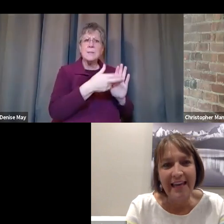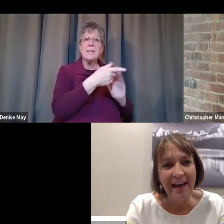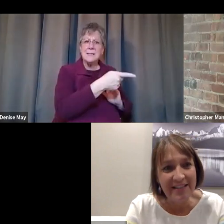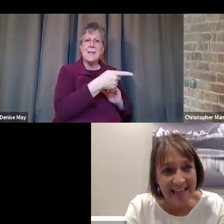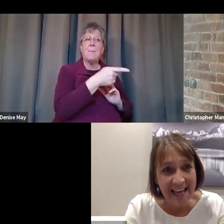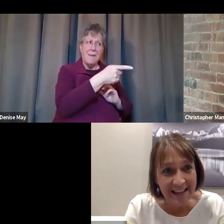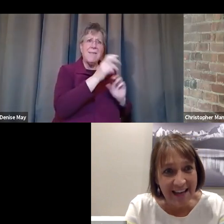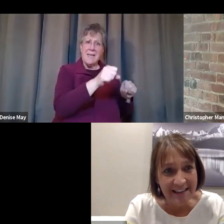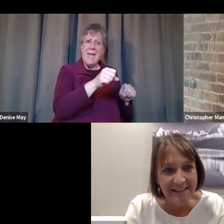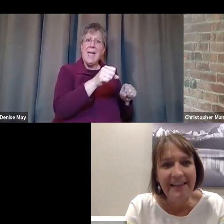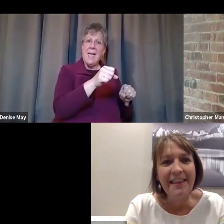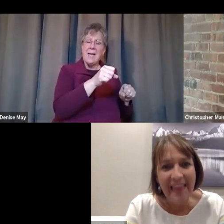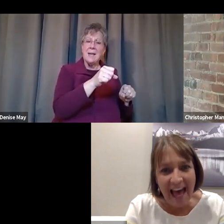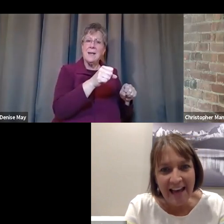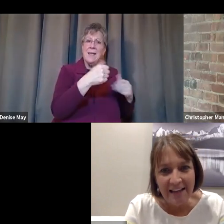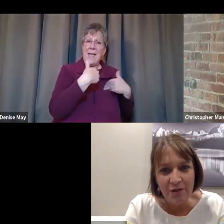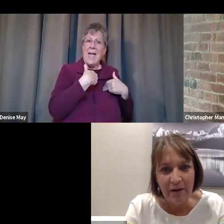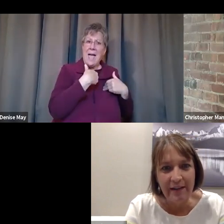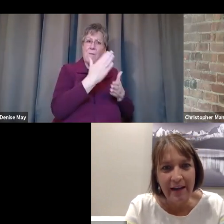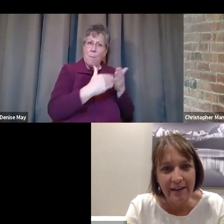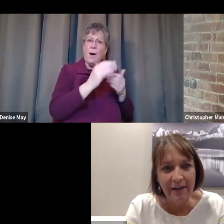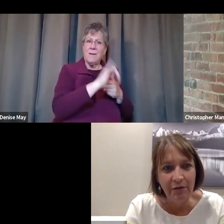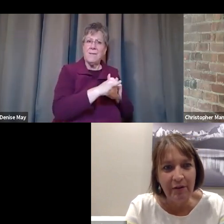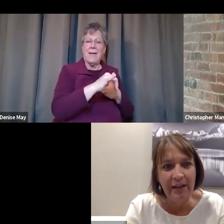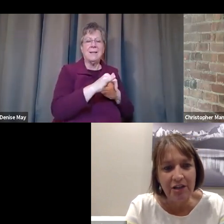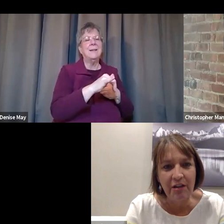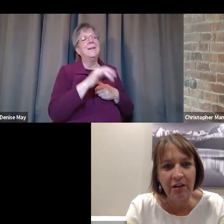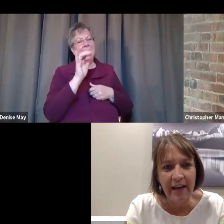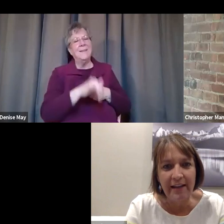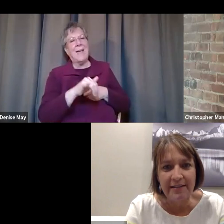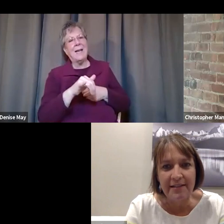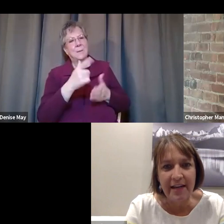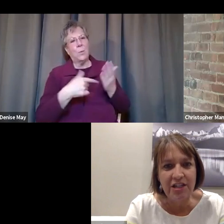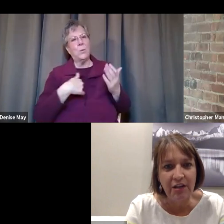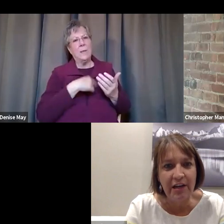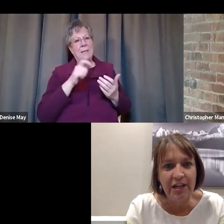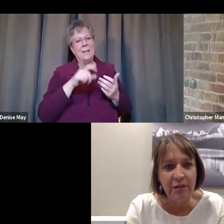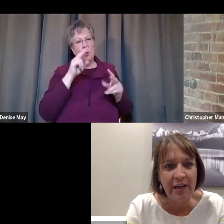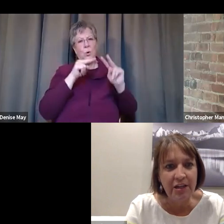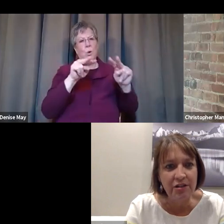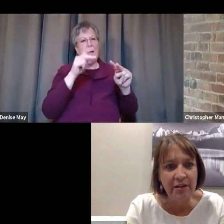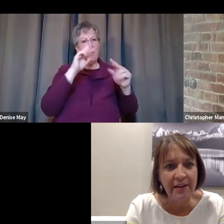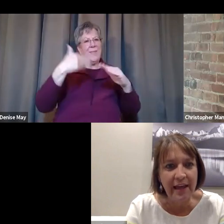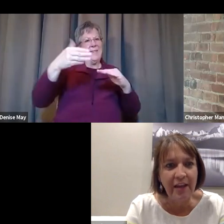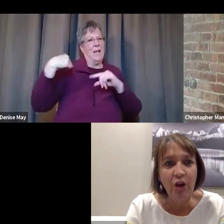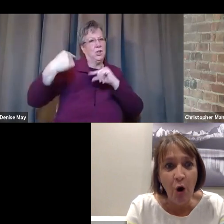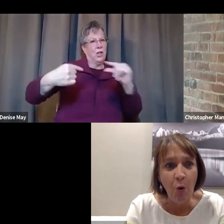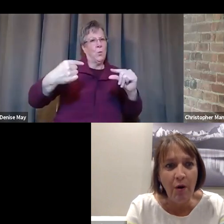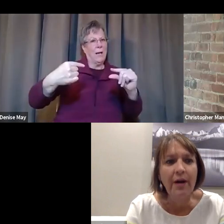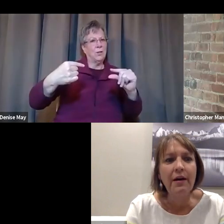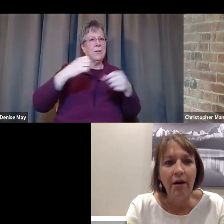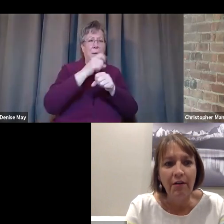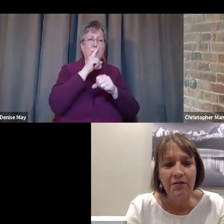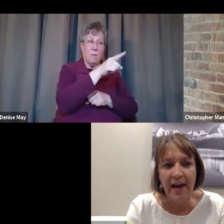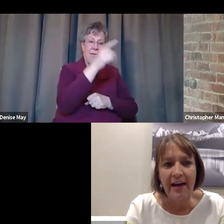that they can have a say in that, that is what I think we really should look at, is this next generation and making sure that they